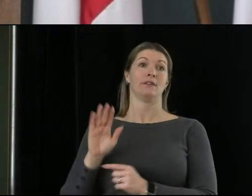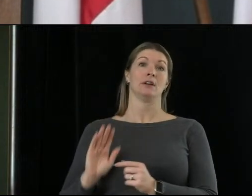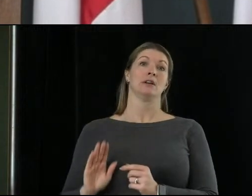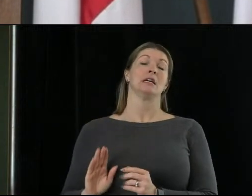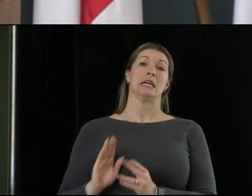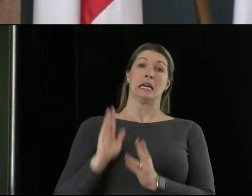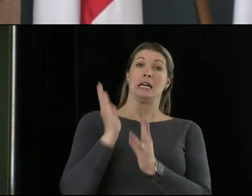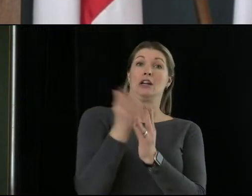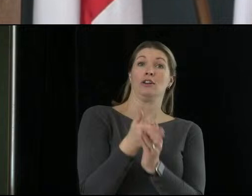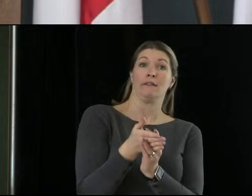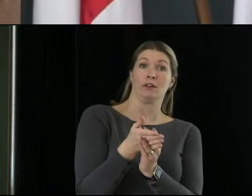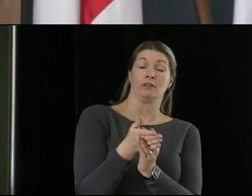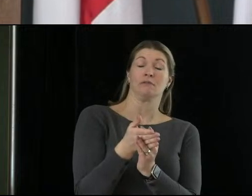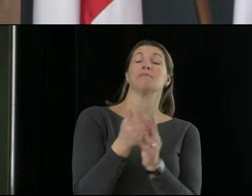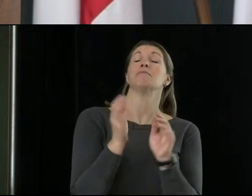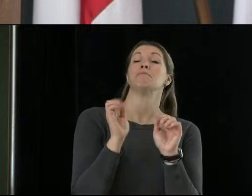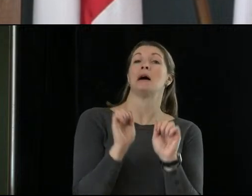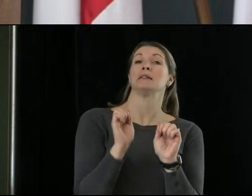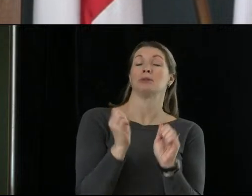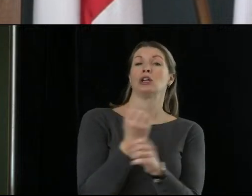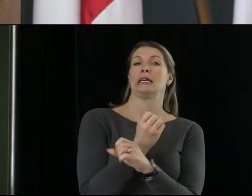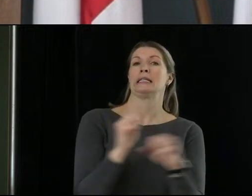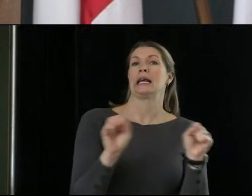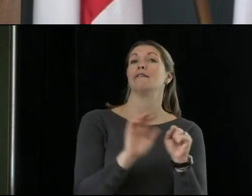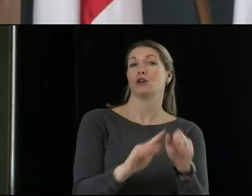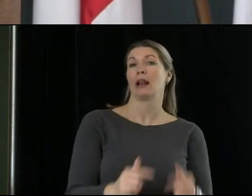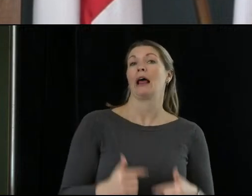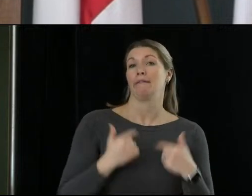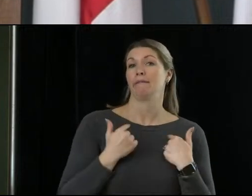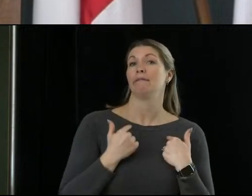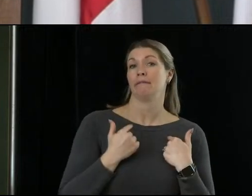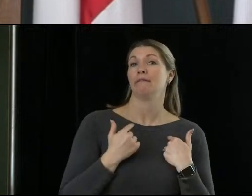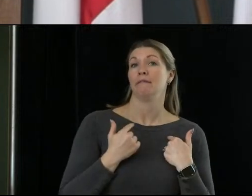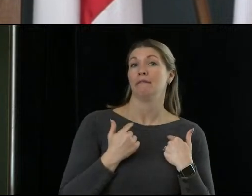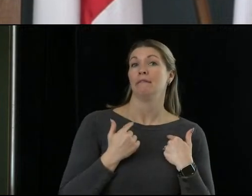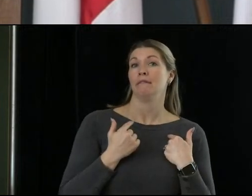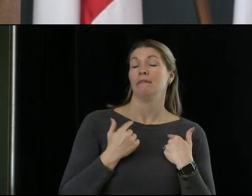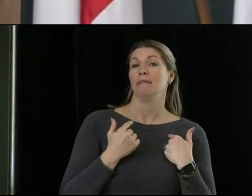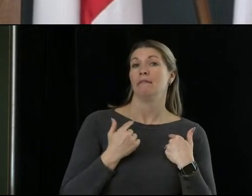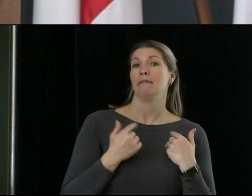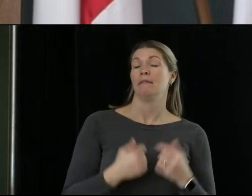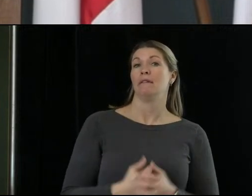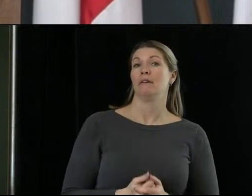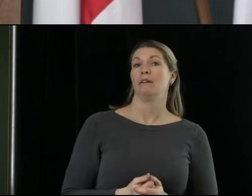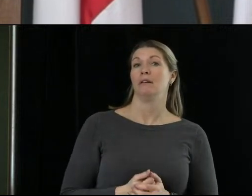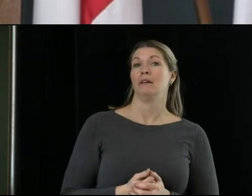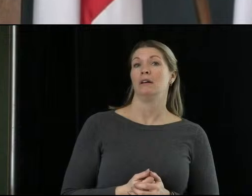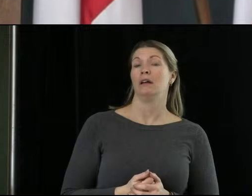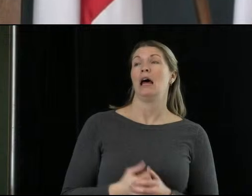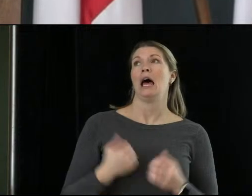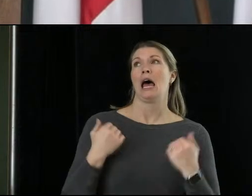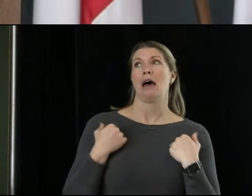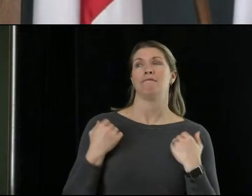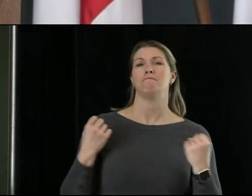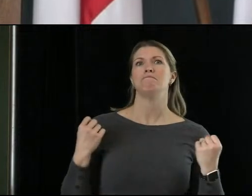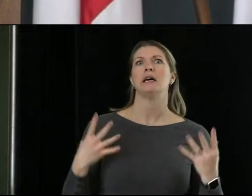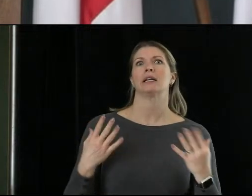would have ultimately saved Julianne's life. There were certainly enough red flags.